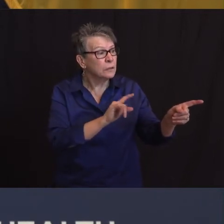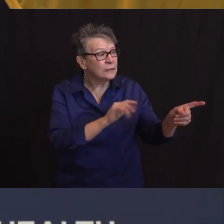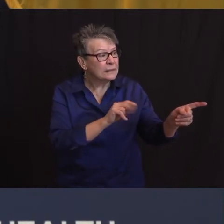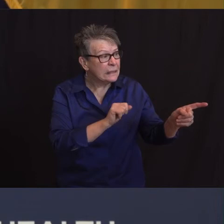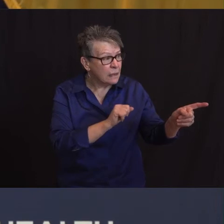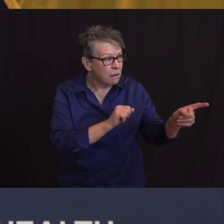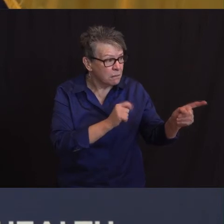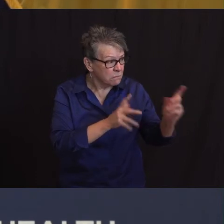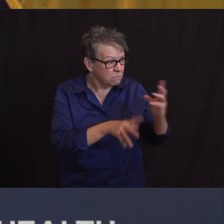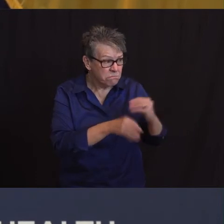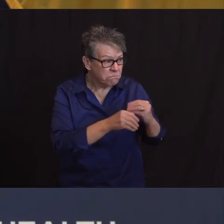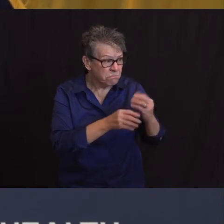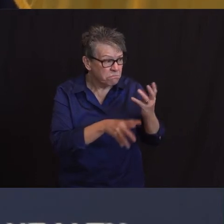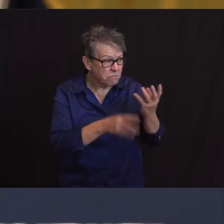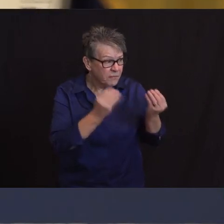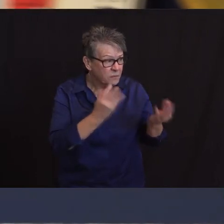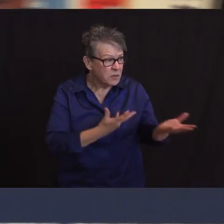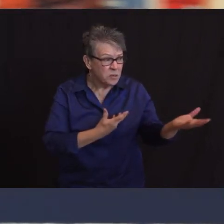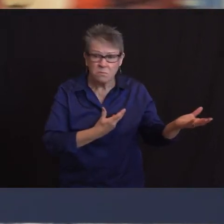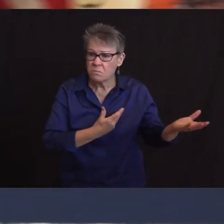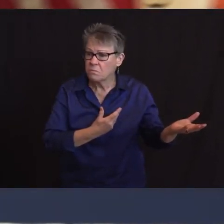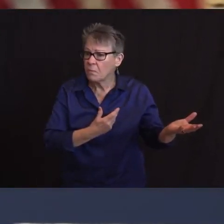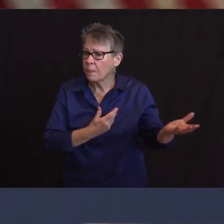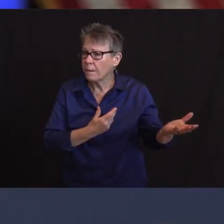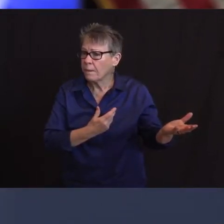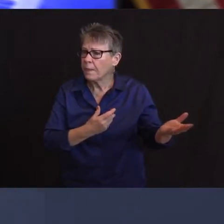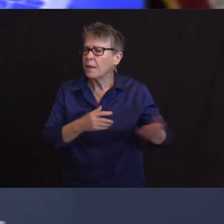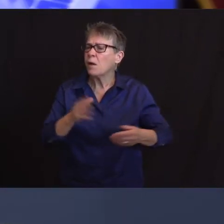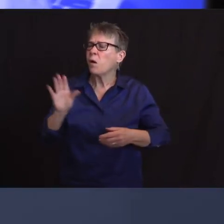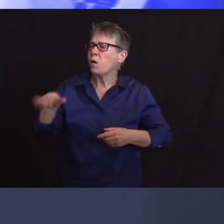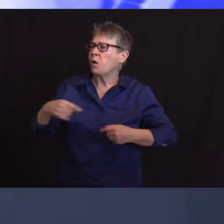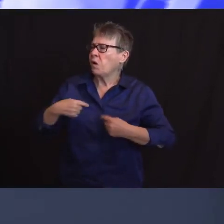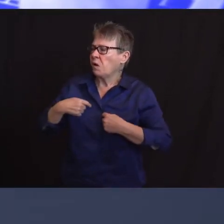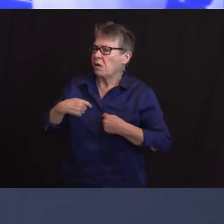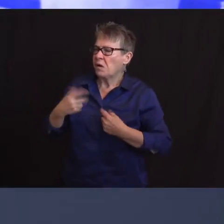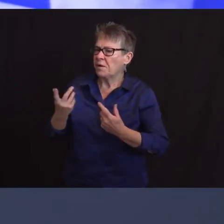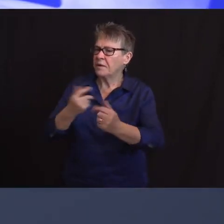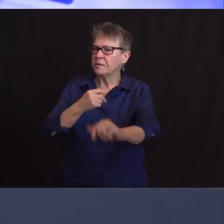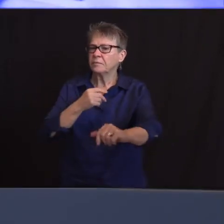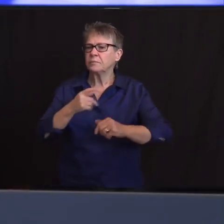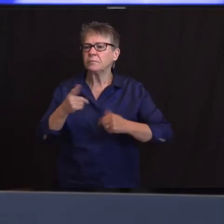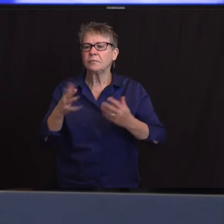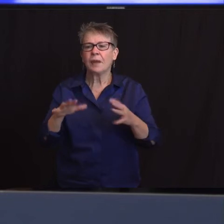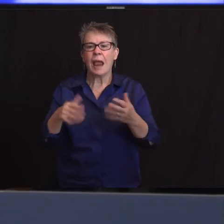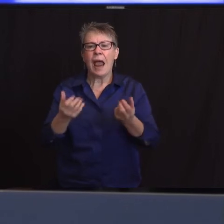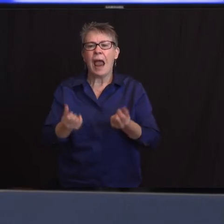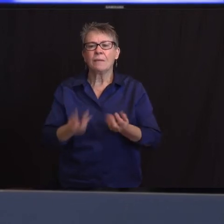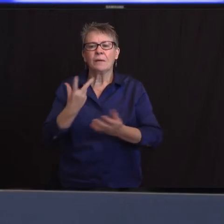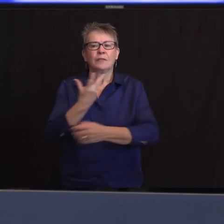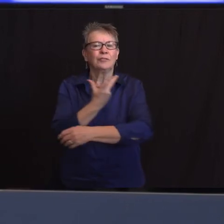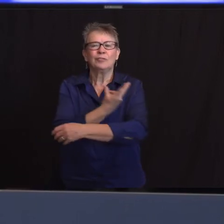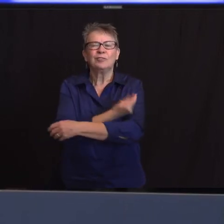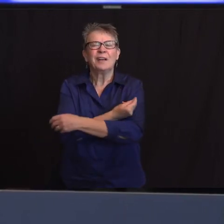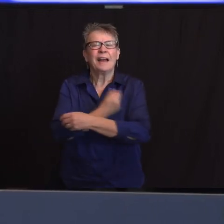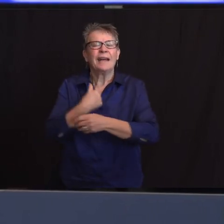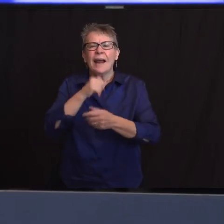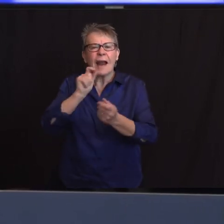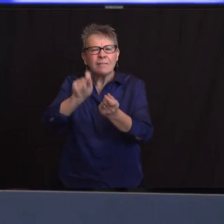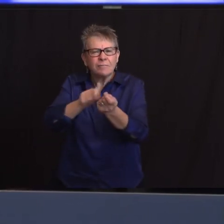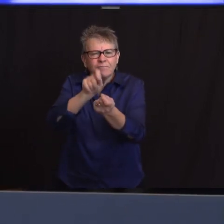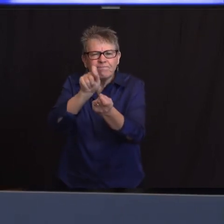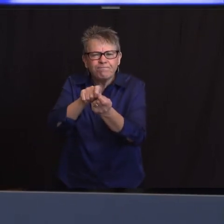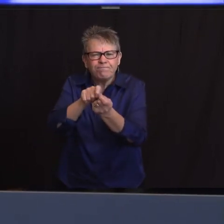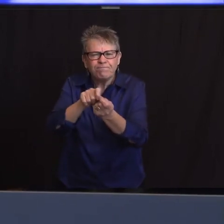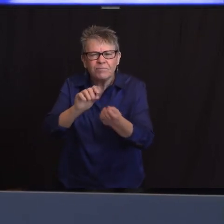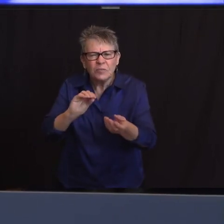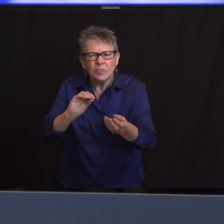here? First, on the number of doses that we're receiving, I don't have the numbers with me, but